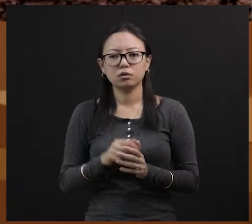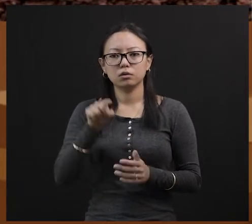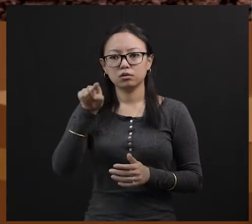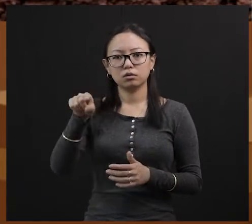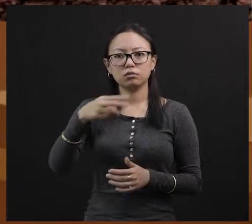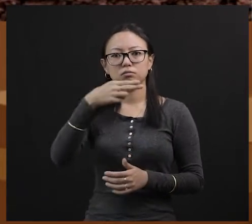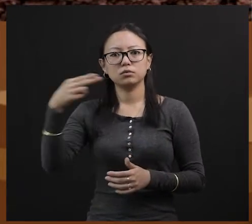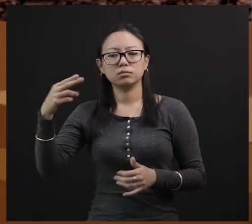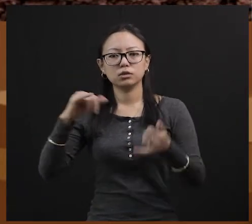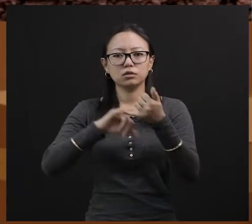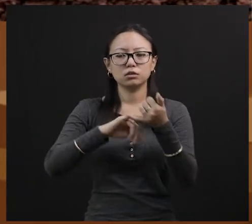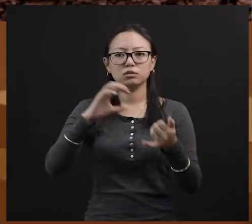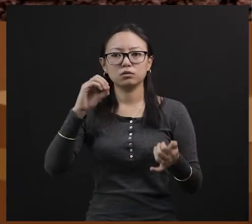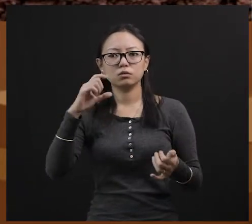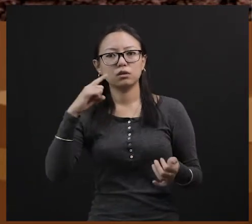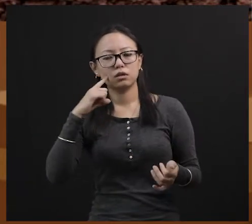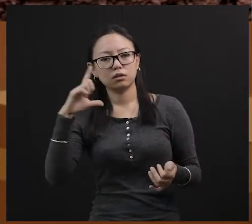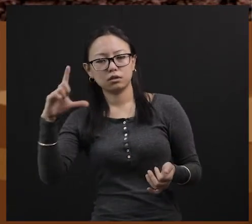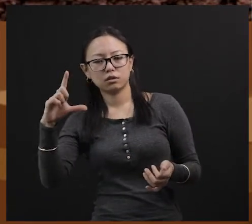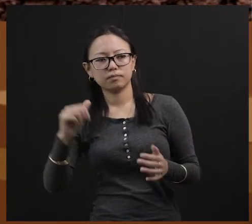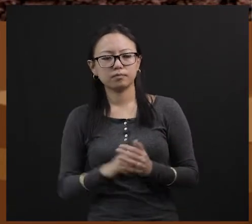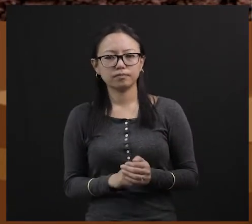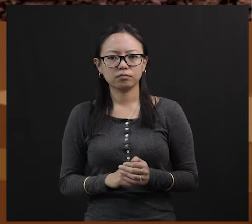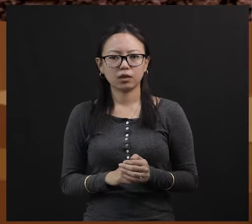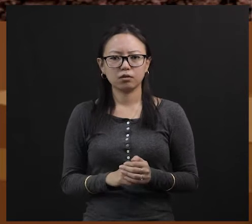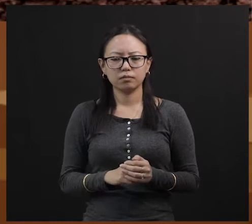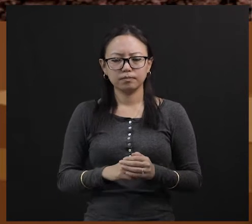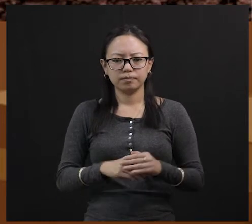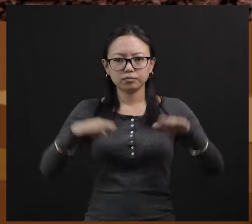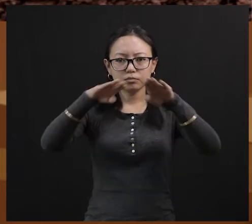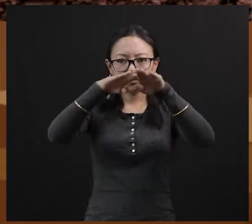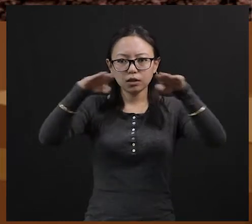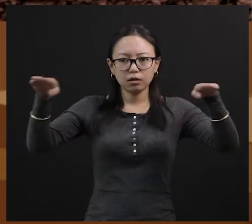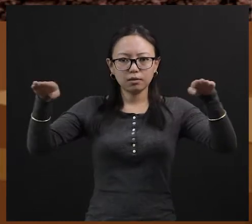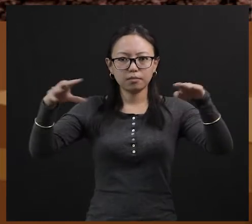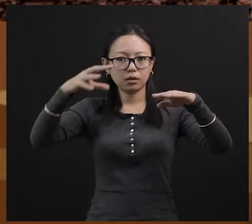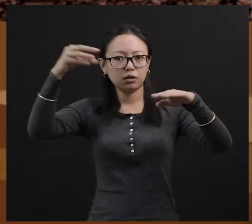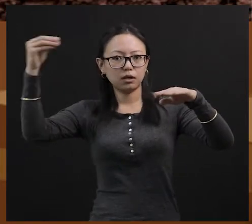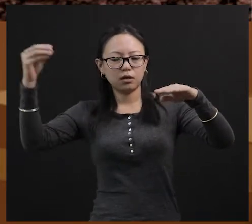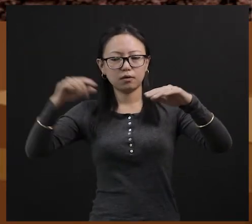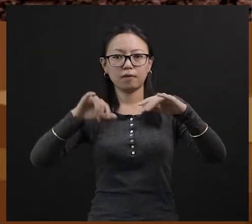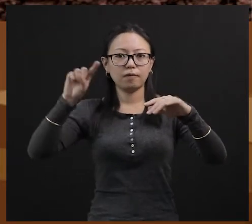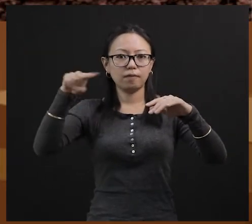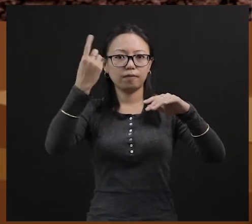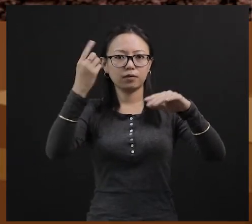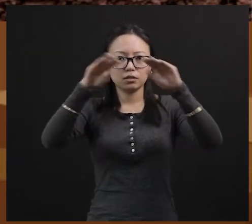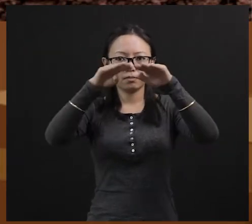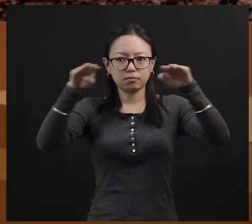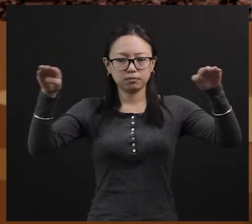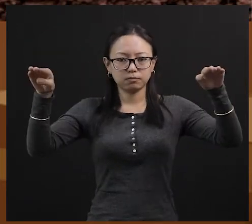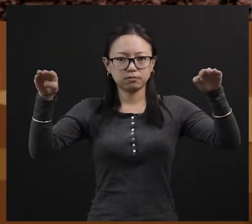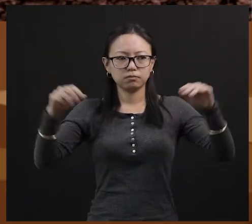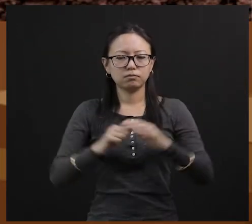soil. Once more, children, what is a soil? See this soil? The upper part, okay, the outermost layer of land.